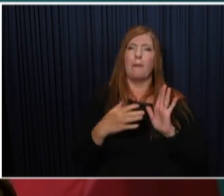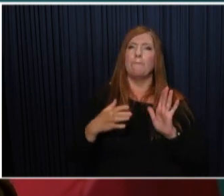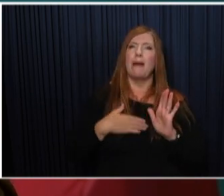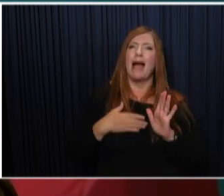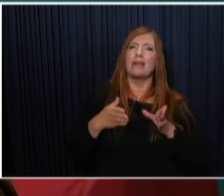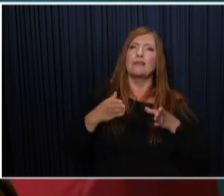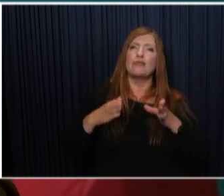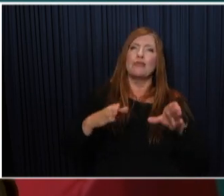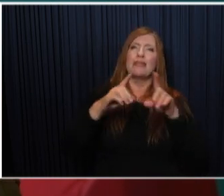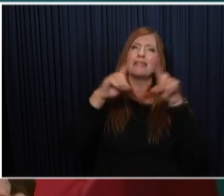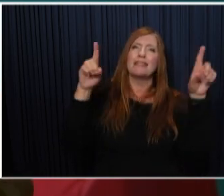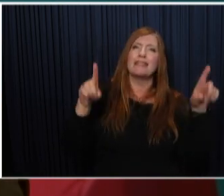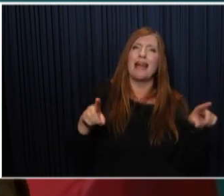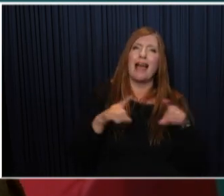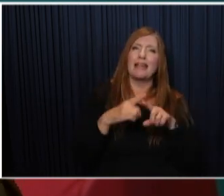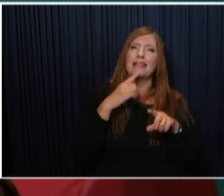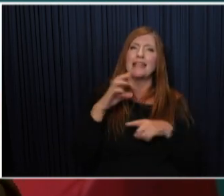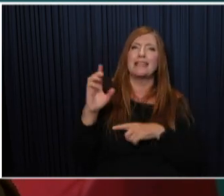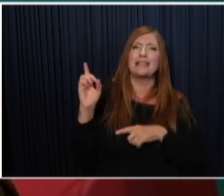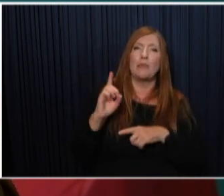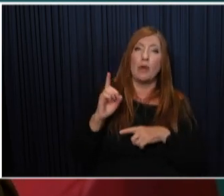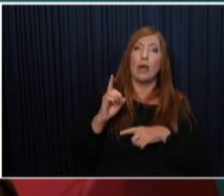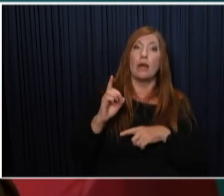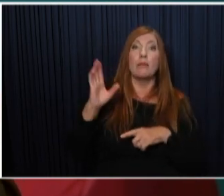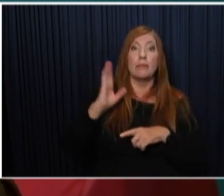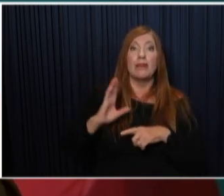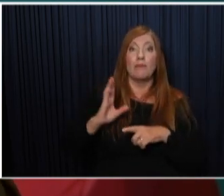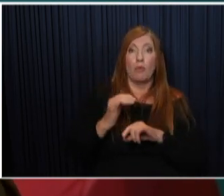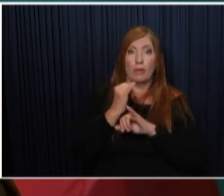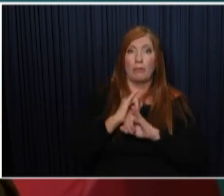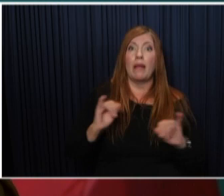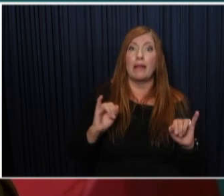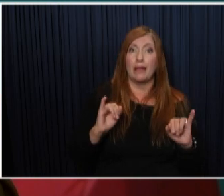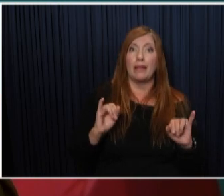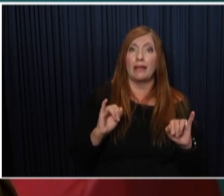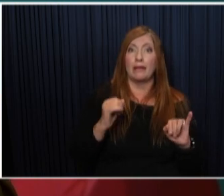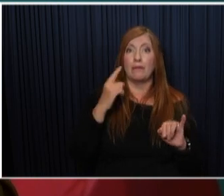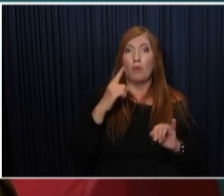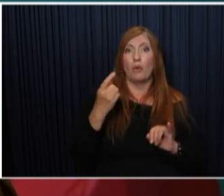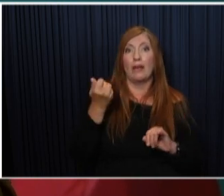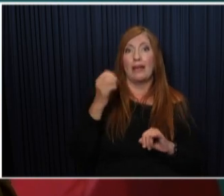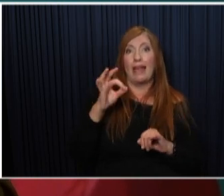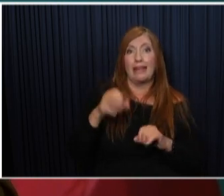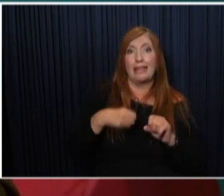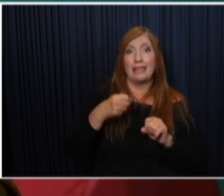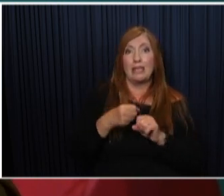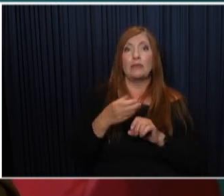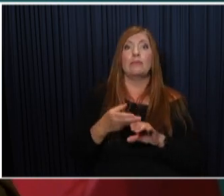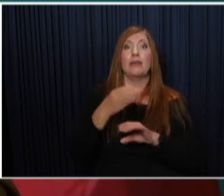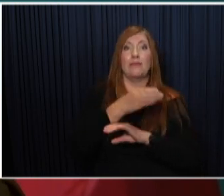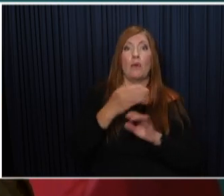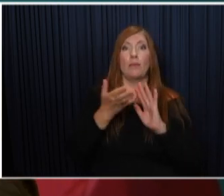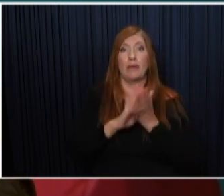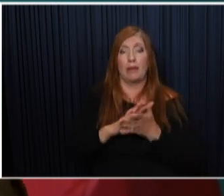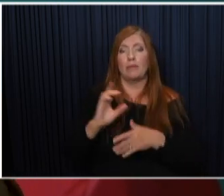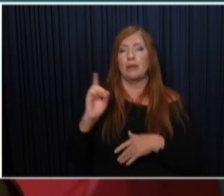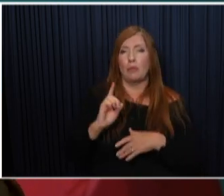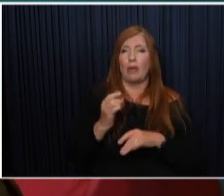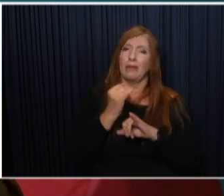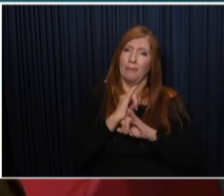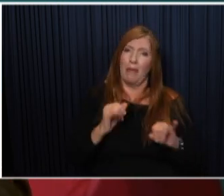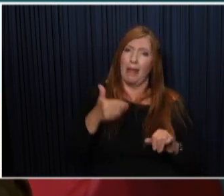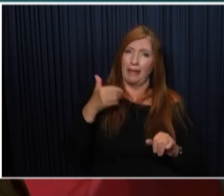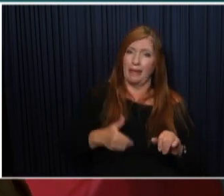sign saying Democrat. I was an independent for 19 years prior to becoming a Democrat. All of